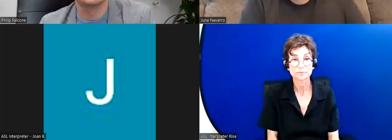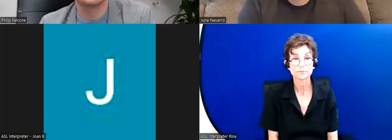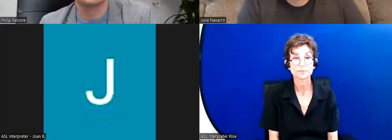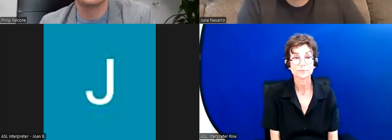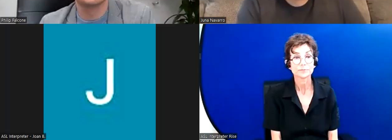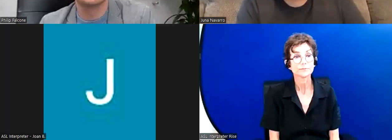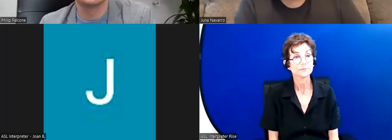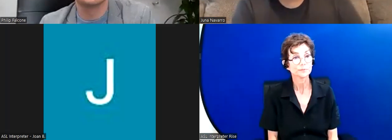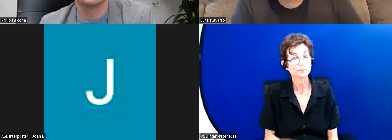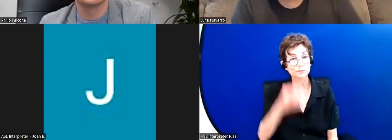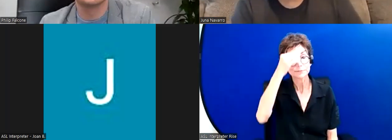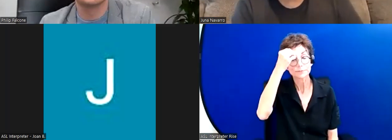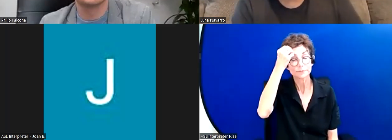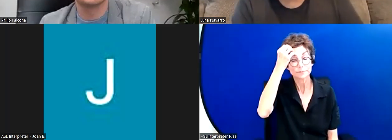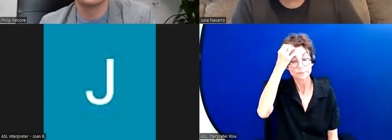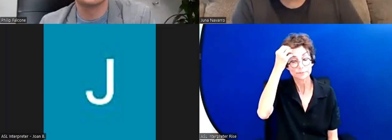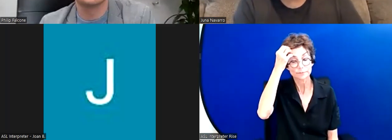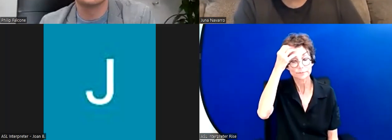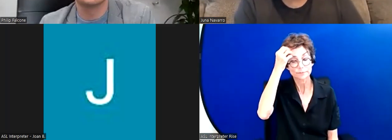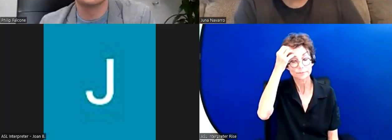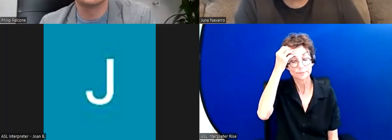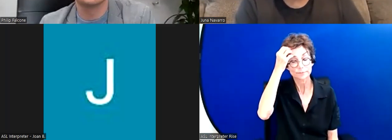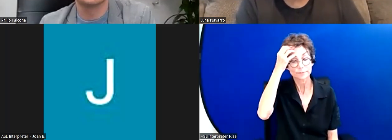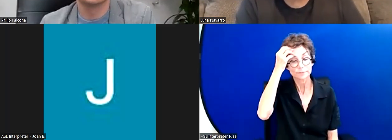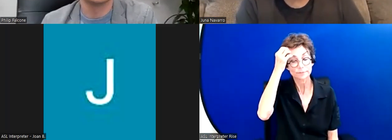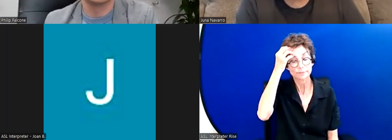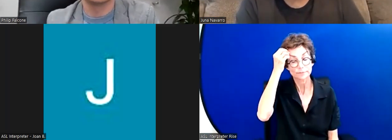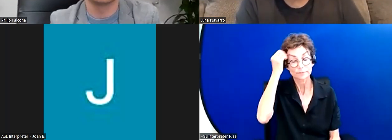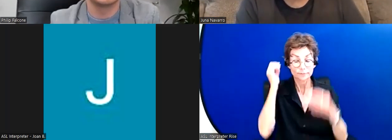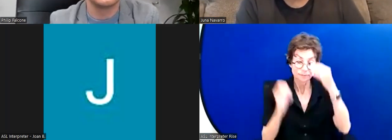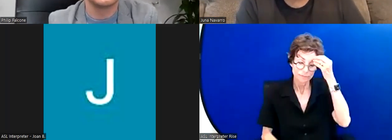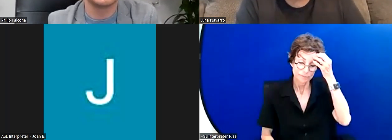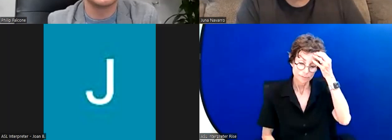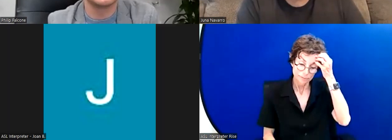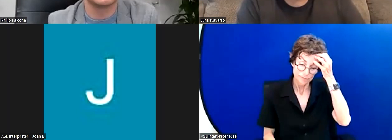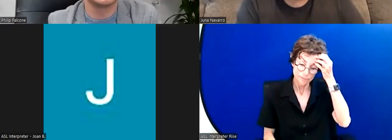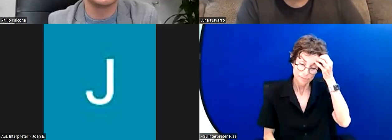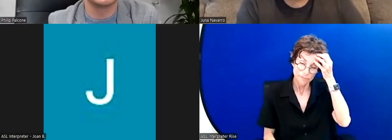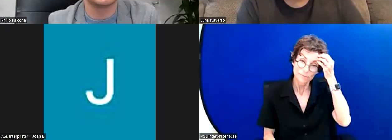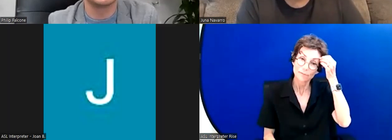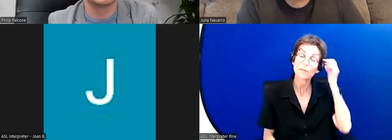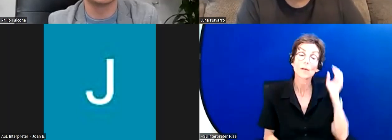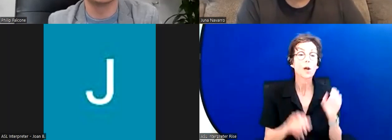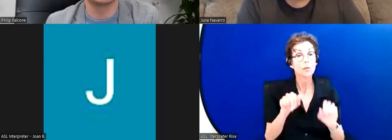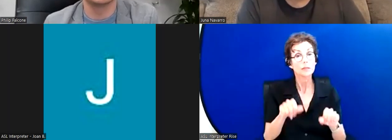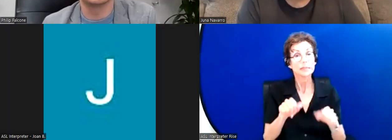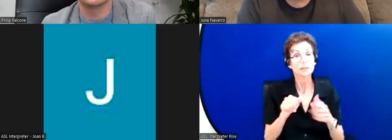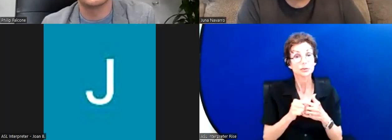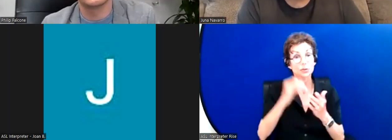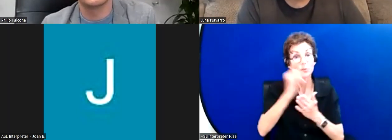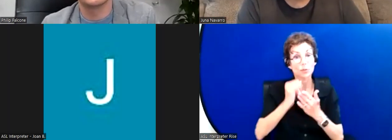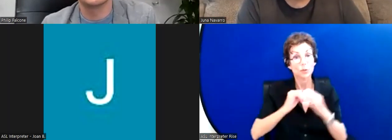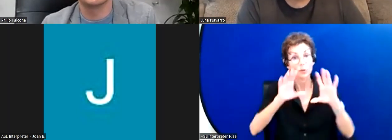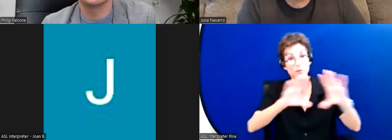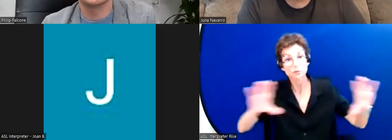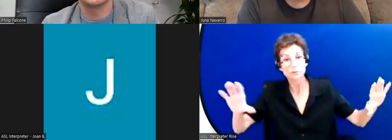Okay, and then there was another question. So potential murals that have been identified by the city could be funneled through the